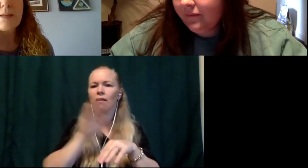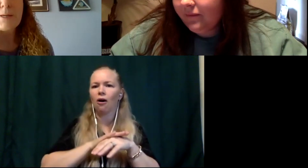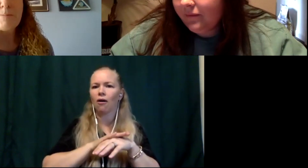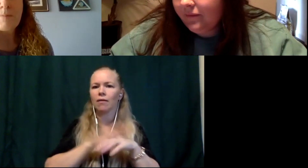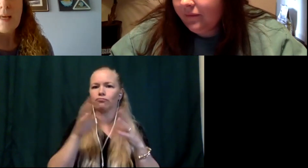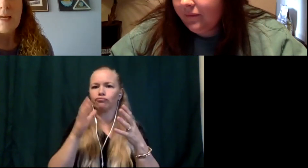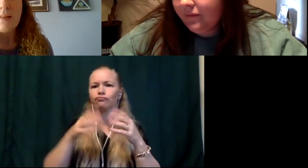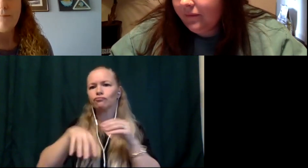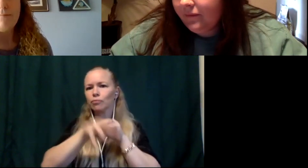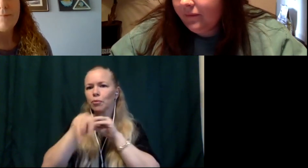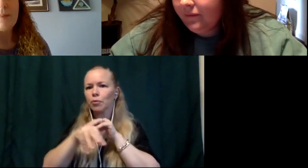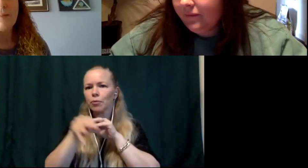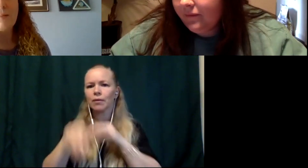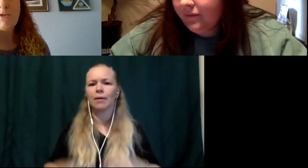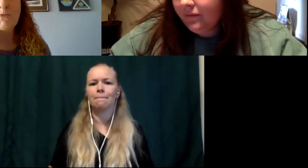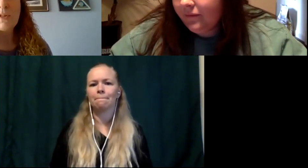And